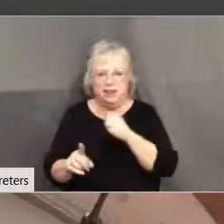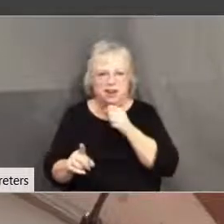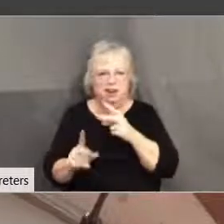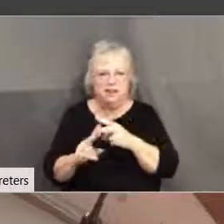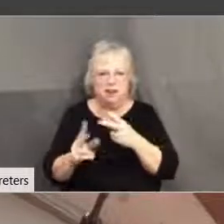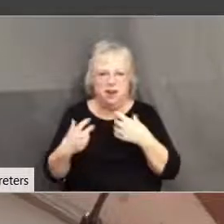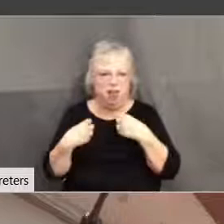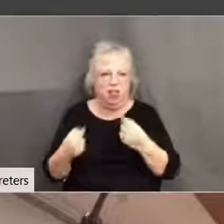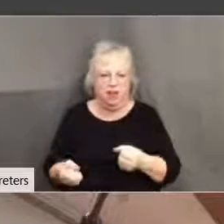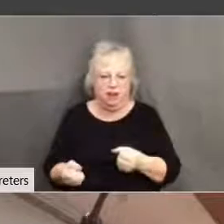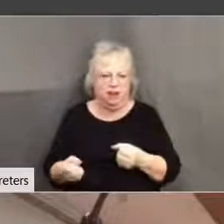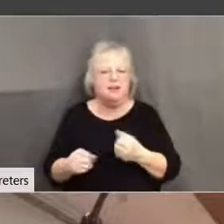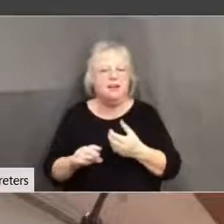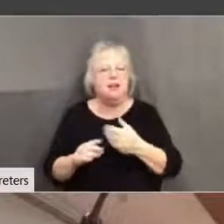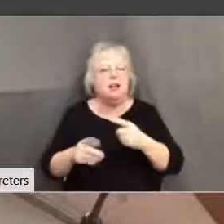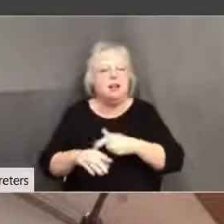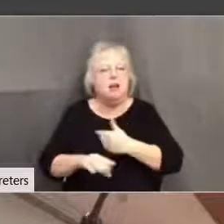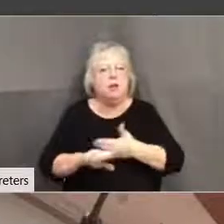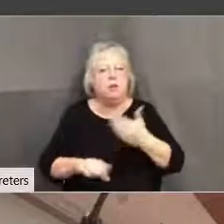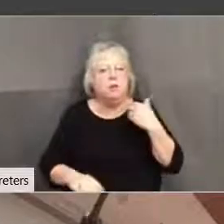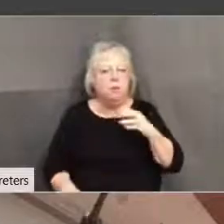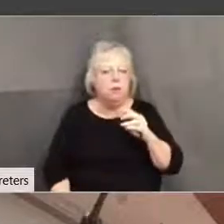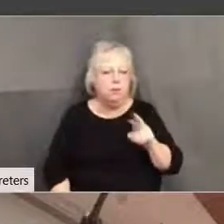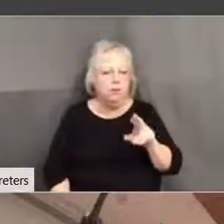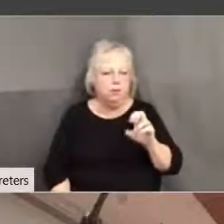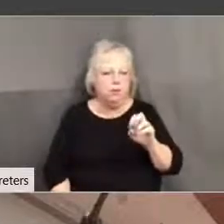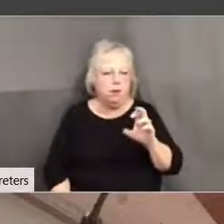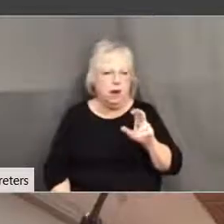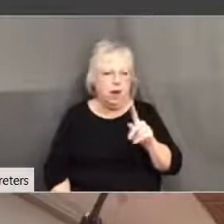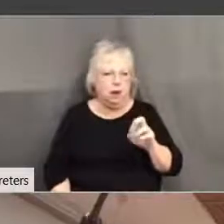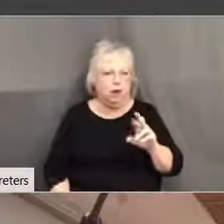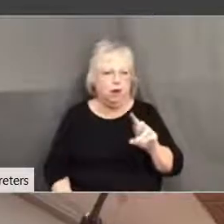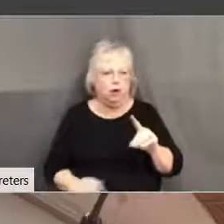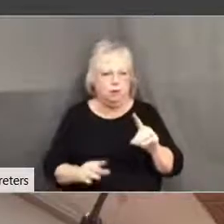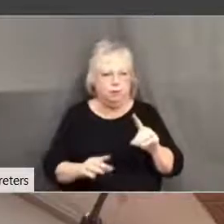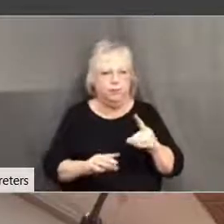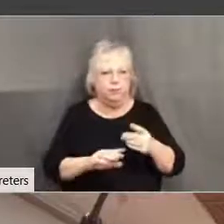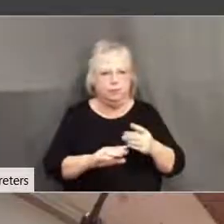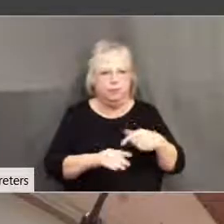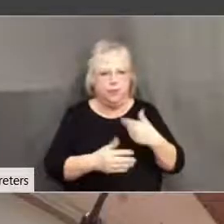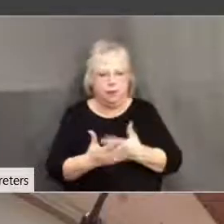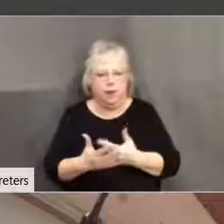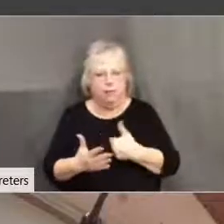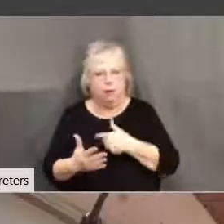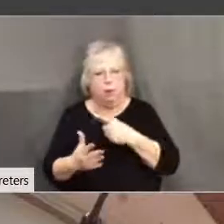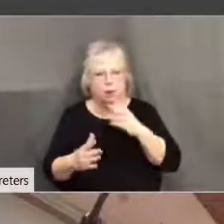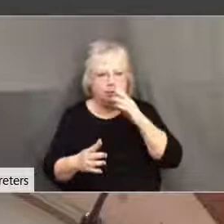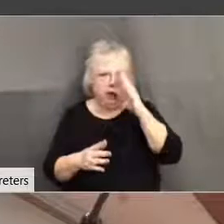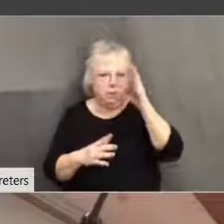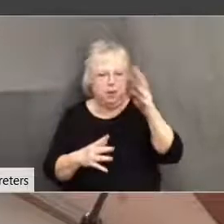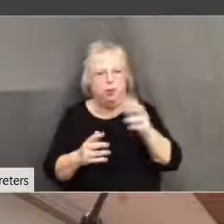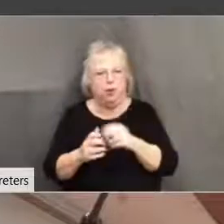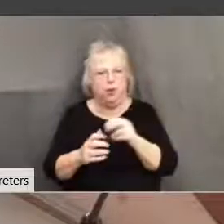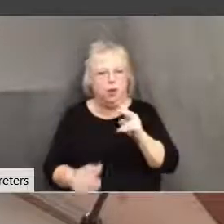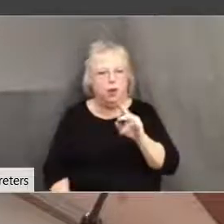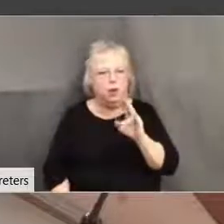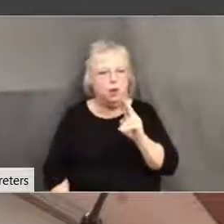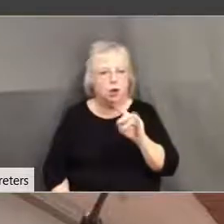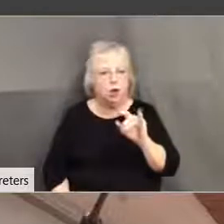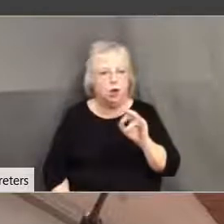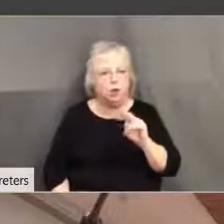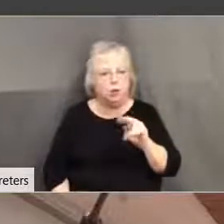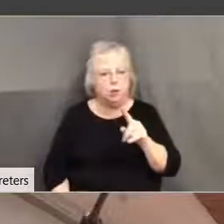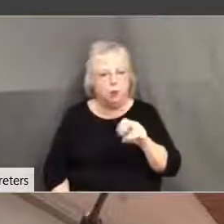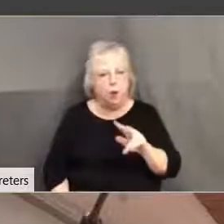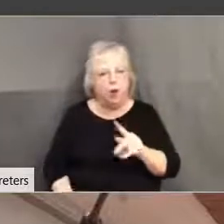before Mr. Eckert got here, we'd come up with the Union Park Improvement Plan, and Mr. Moore, I don't know if you recall, but that called for